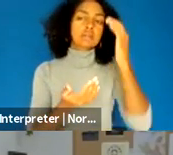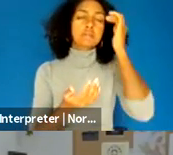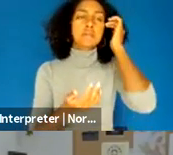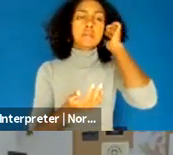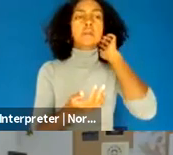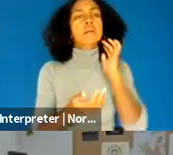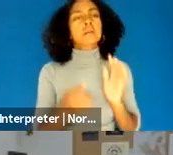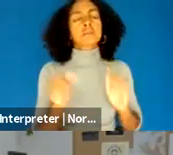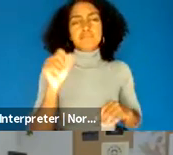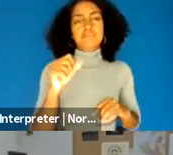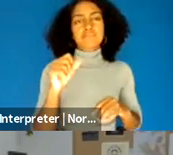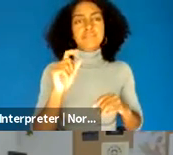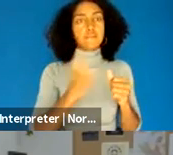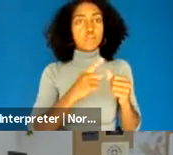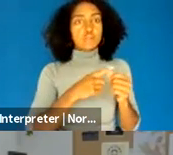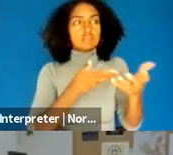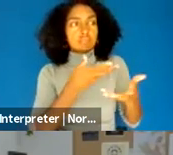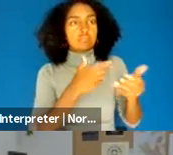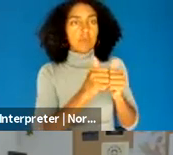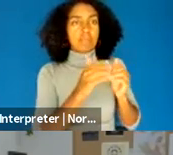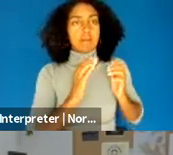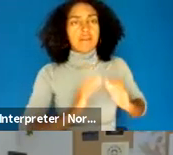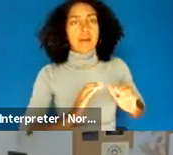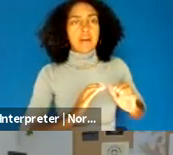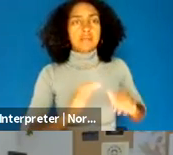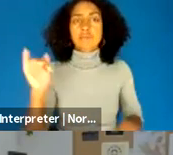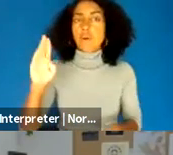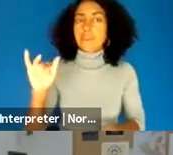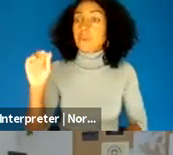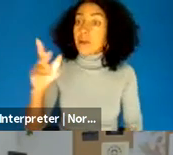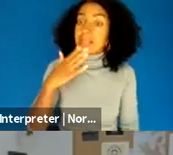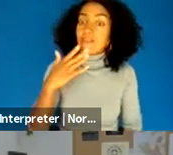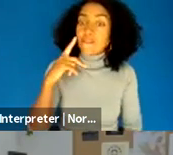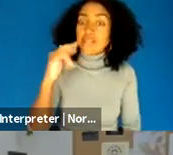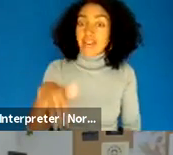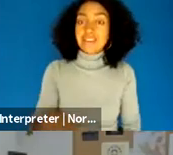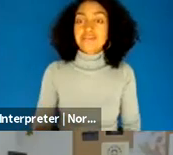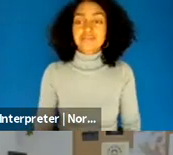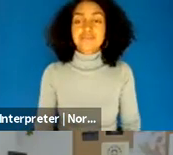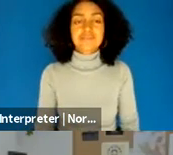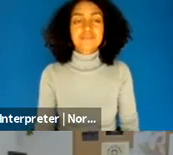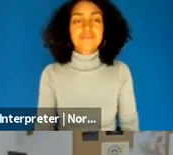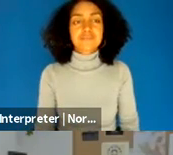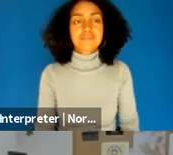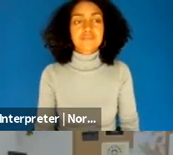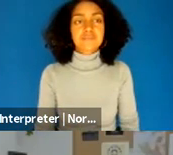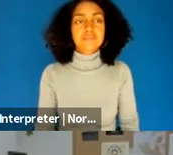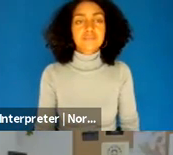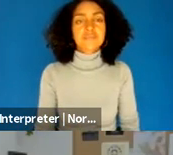yeah, now talk to the client first. Yeah. Okay, thank you for that. All right, I thought I saw